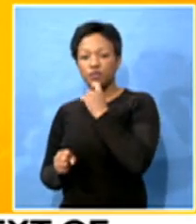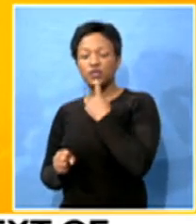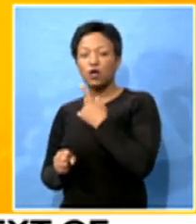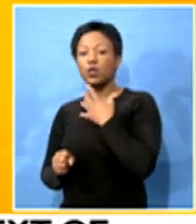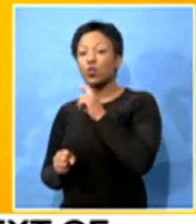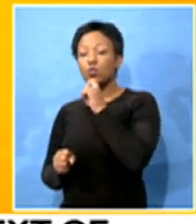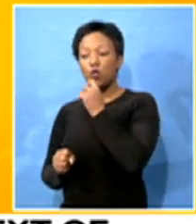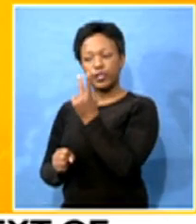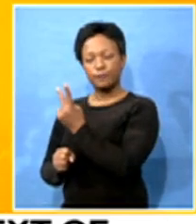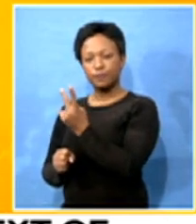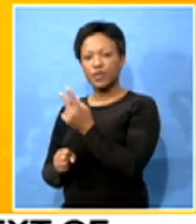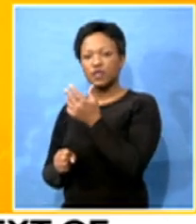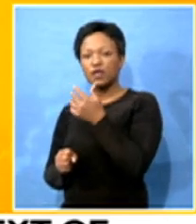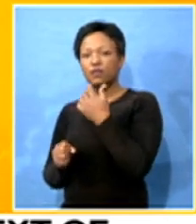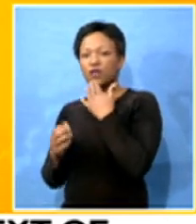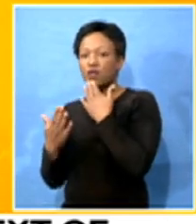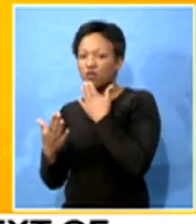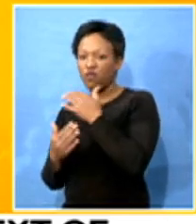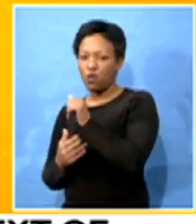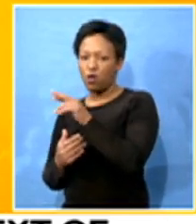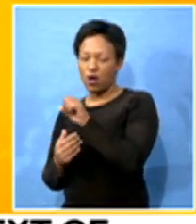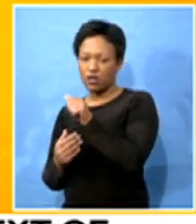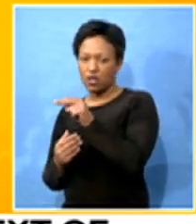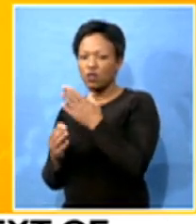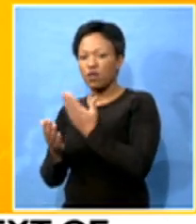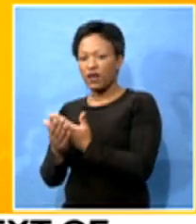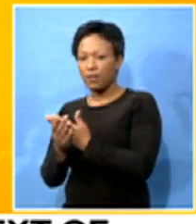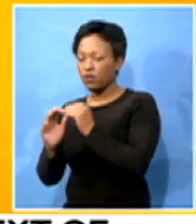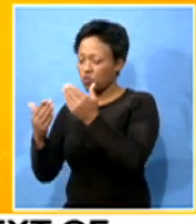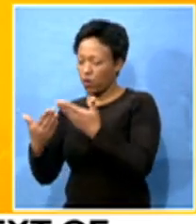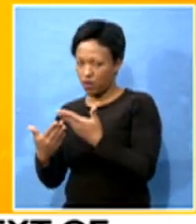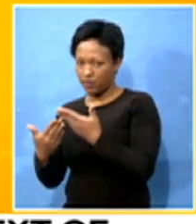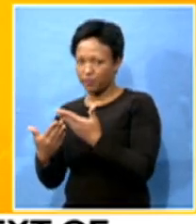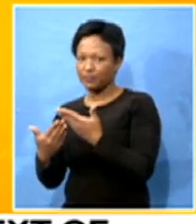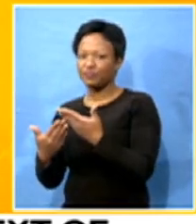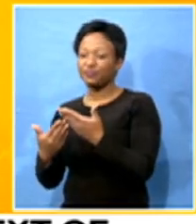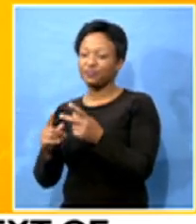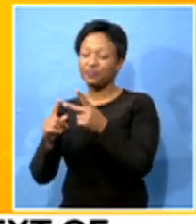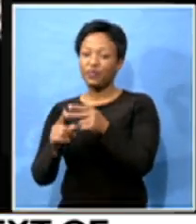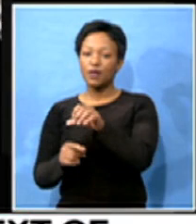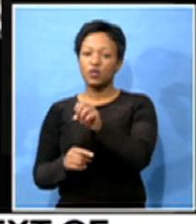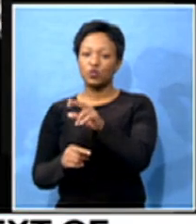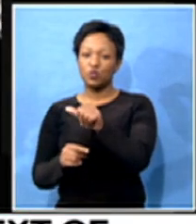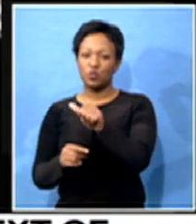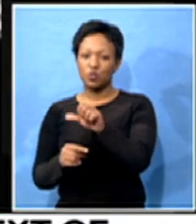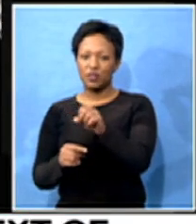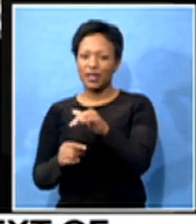guests. Hassen, thank you as always for availing yourself to us, and welcome. And Susan, to you as well,